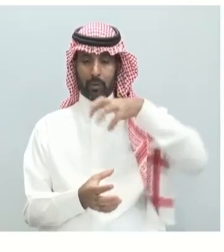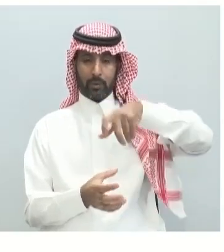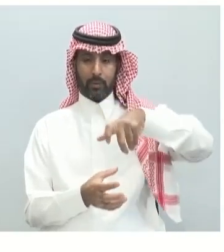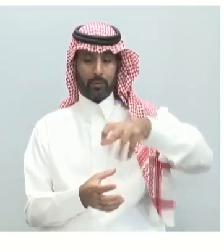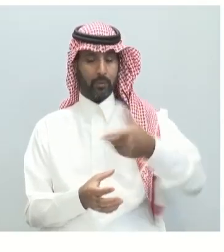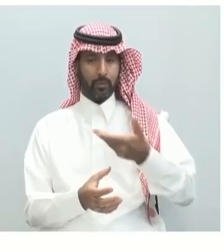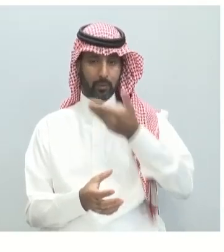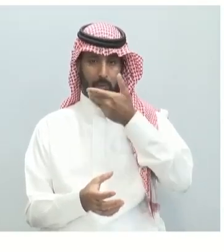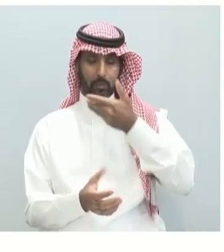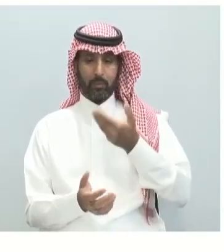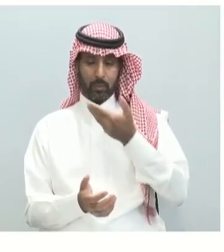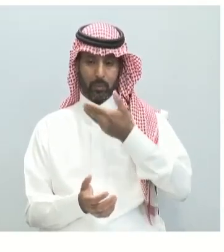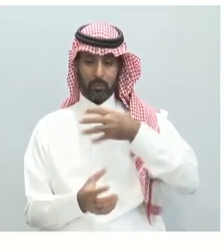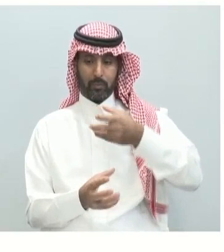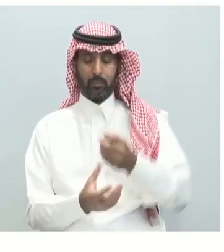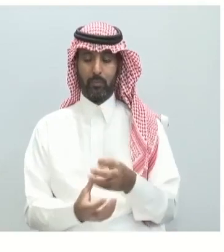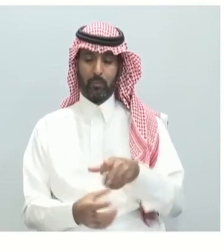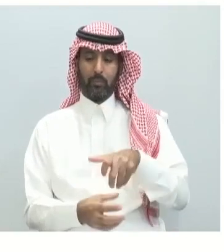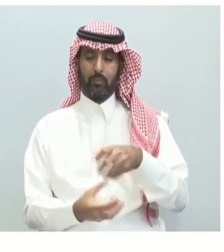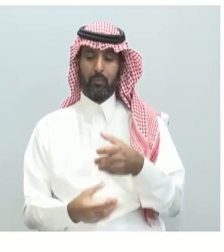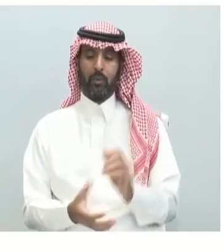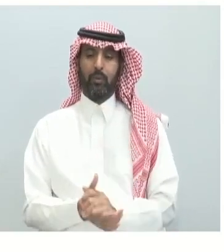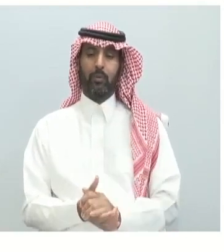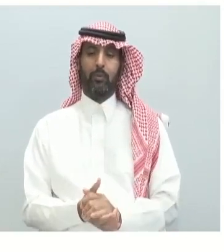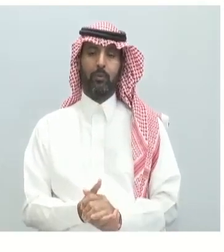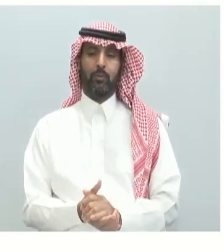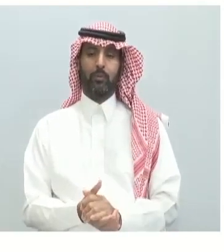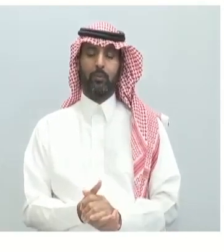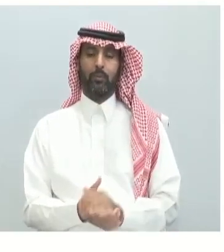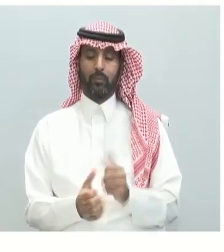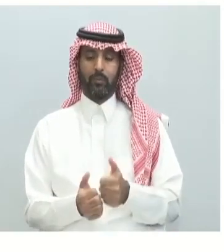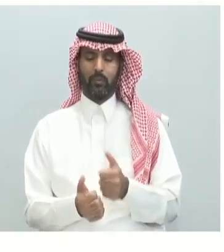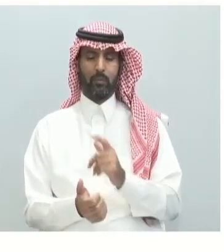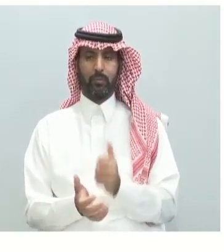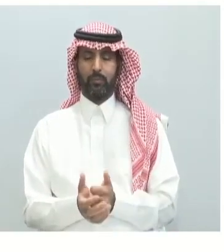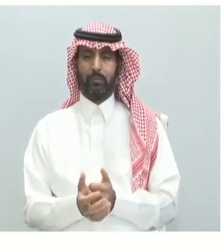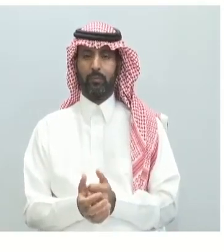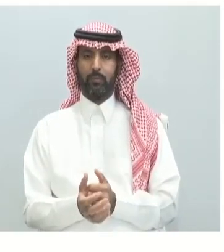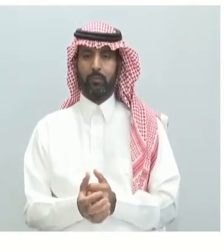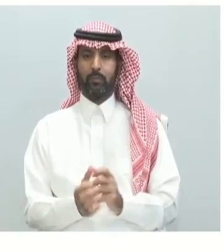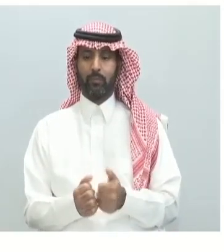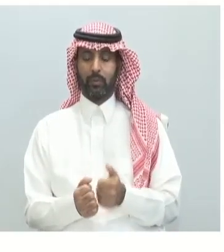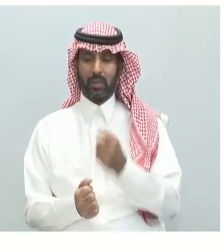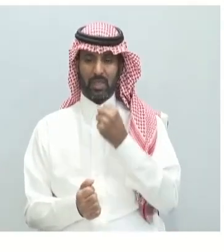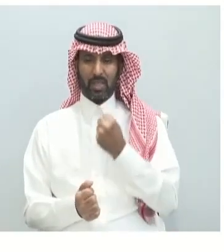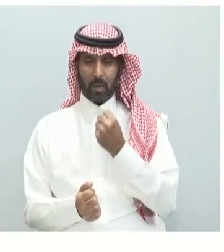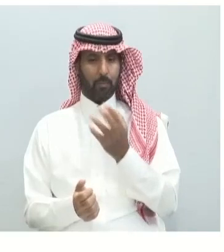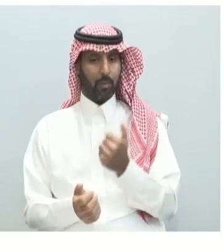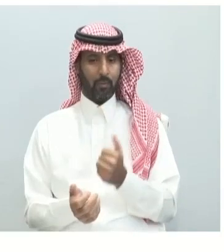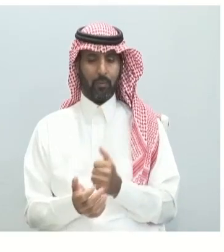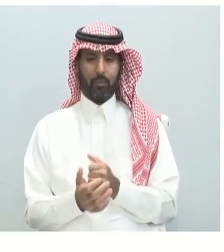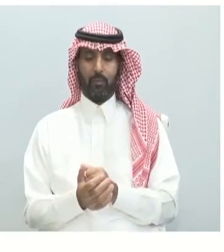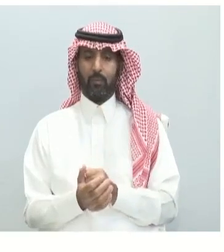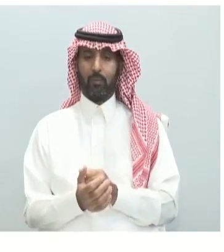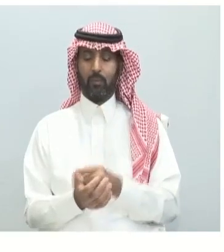most challenging in not having a water supply? Everything. Everything is hard when you don't have